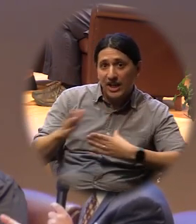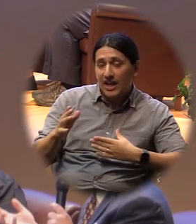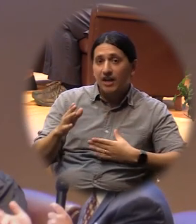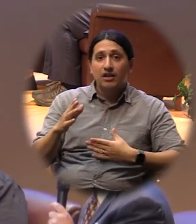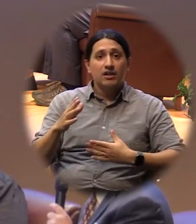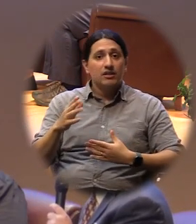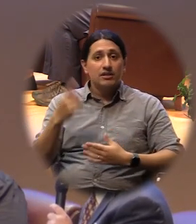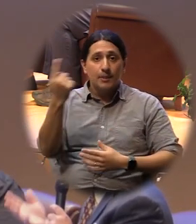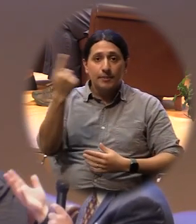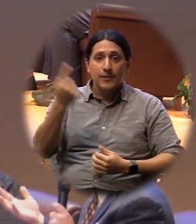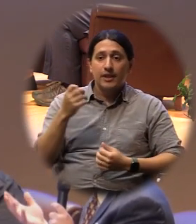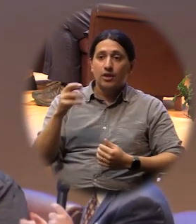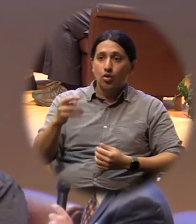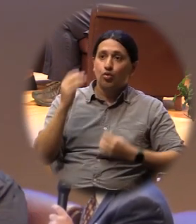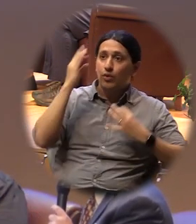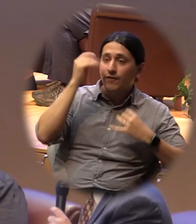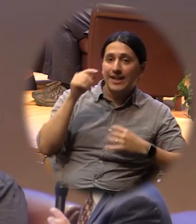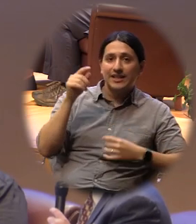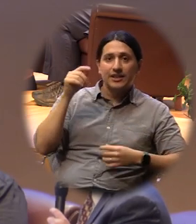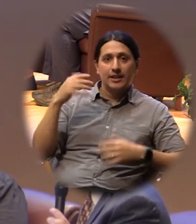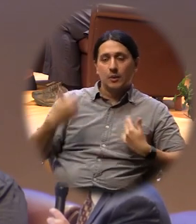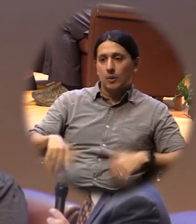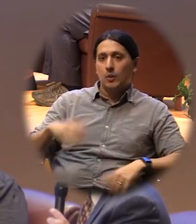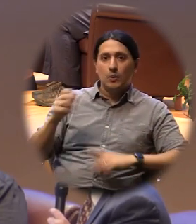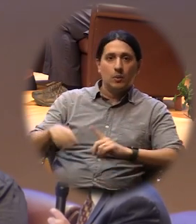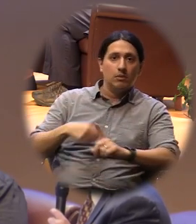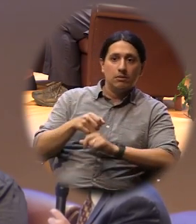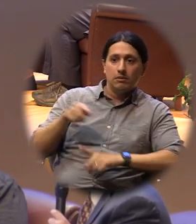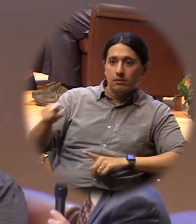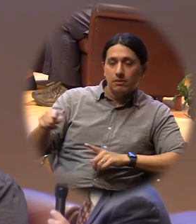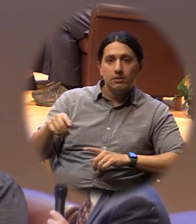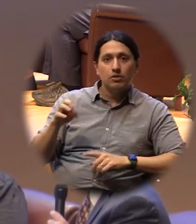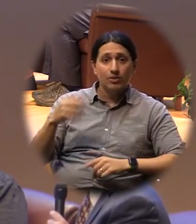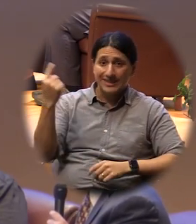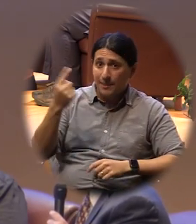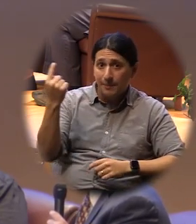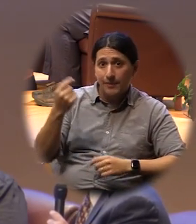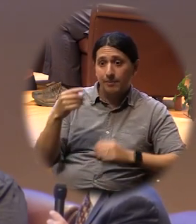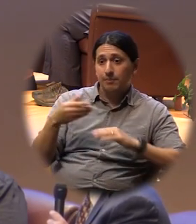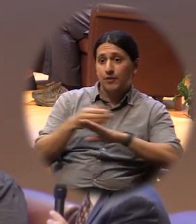you had that really stuck with you, anything like that, before we wrap up.